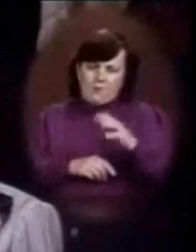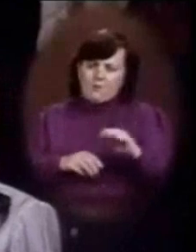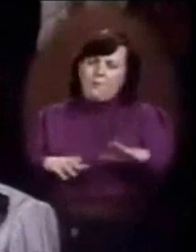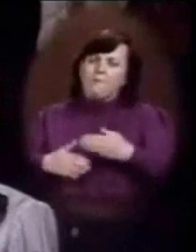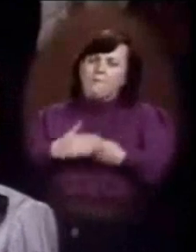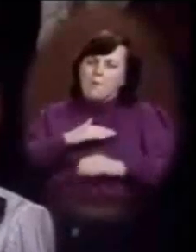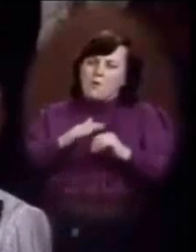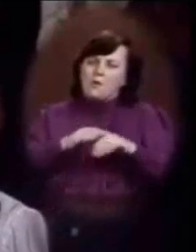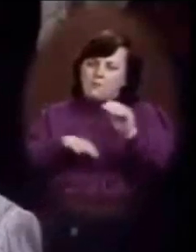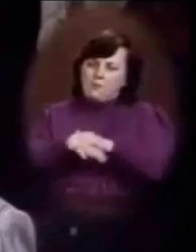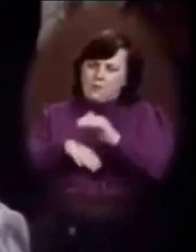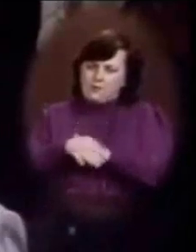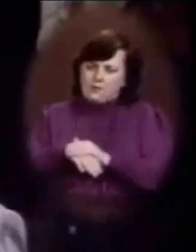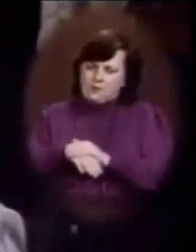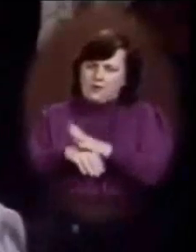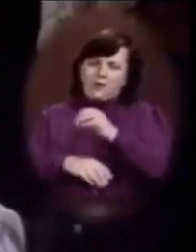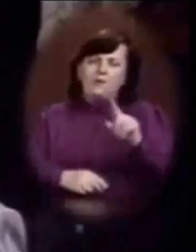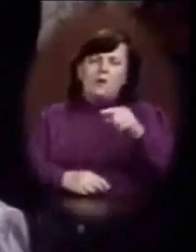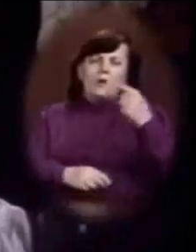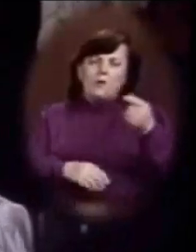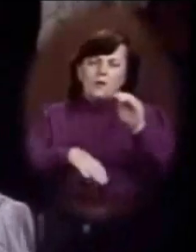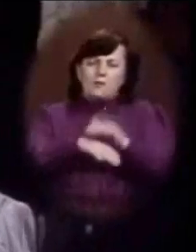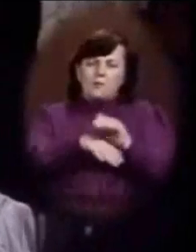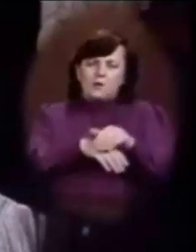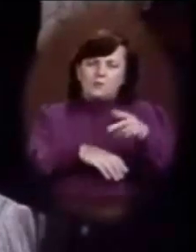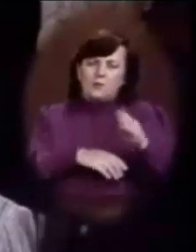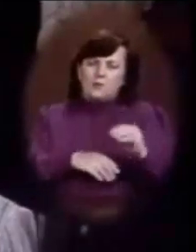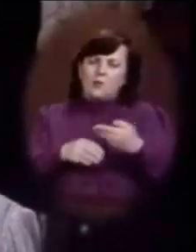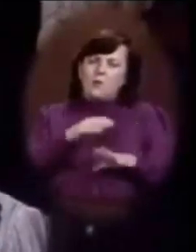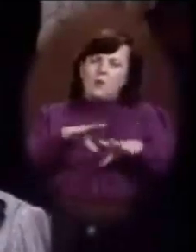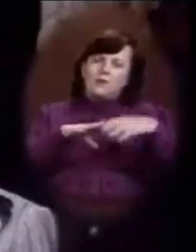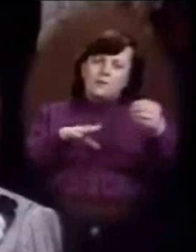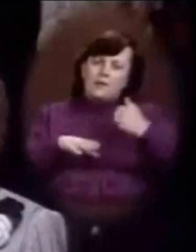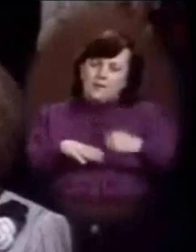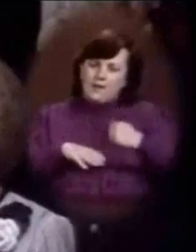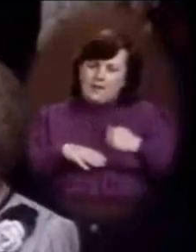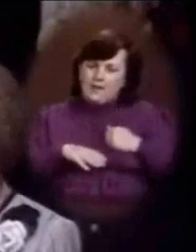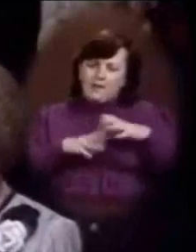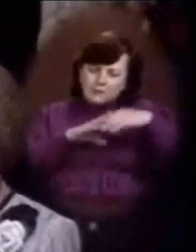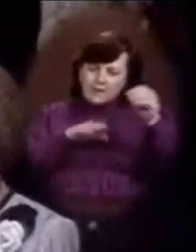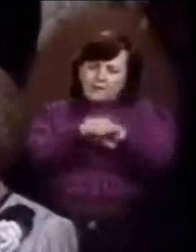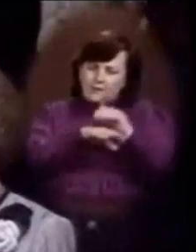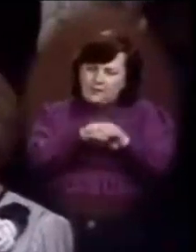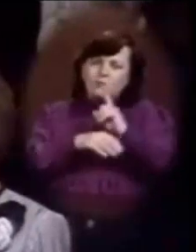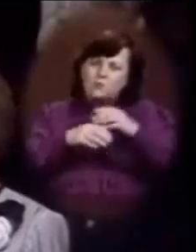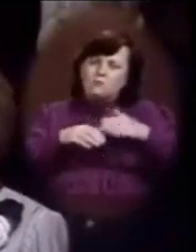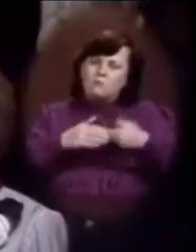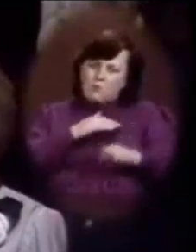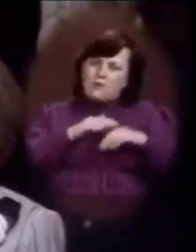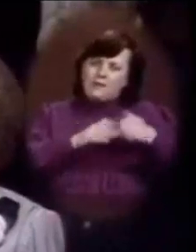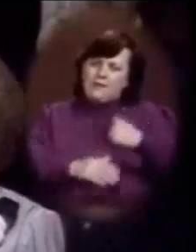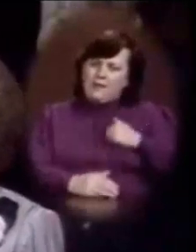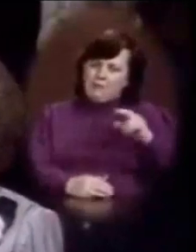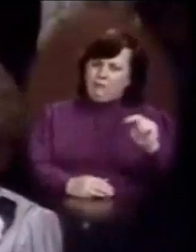British Prime Minister born overseas came from New Brunswick. We're delighted that today